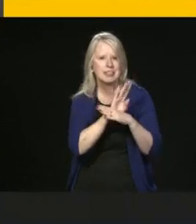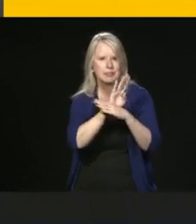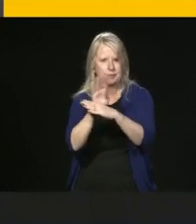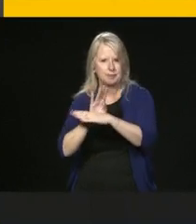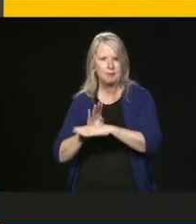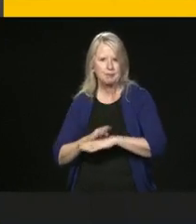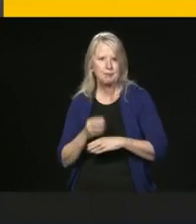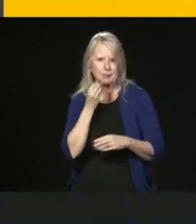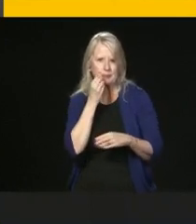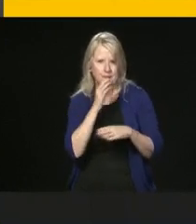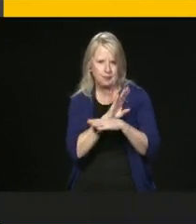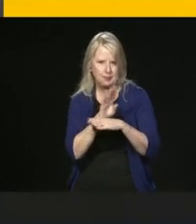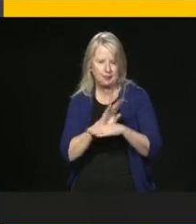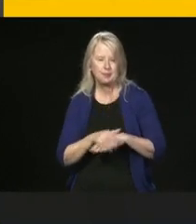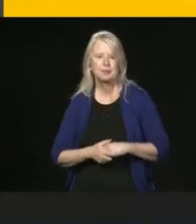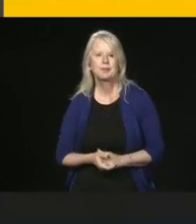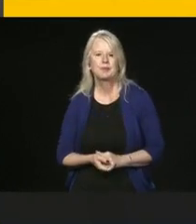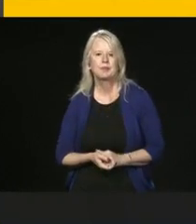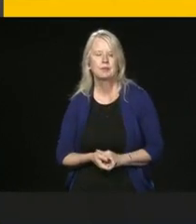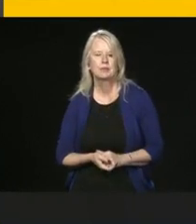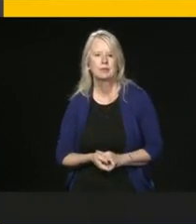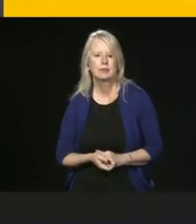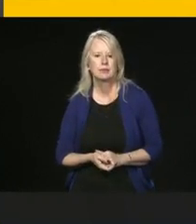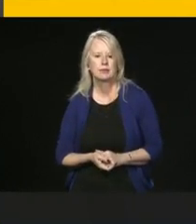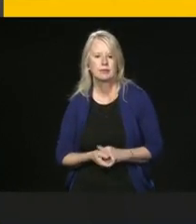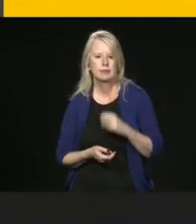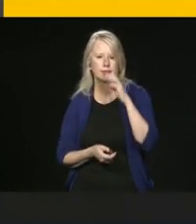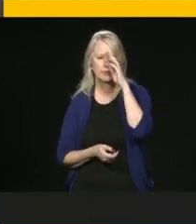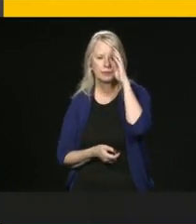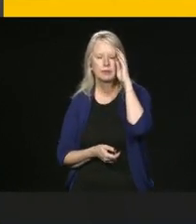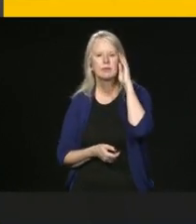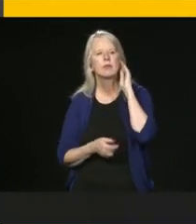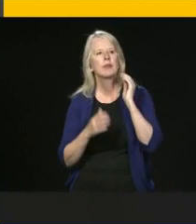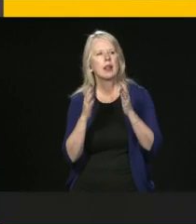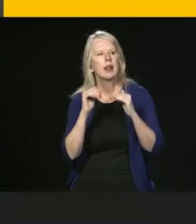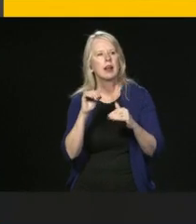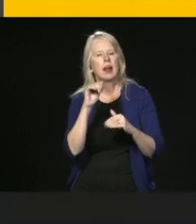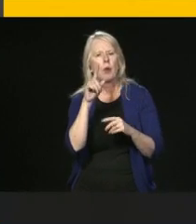Around CFIA resources, I'm wondering,